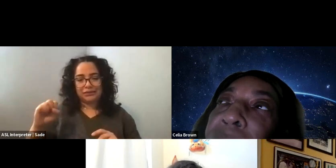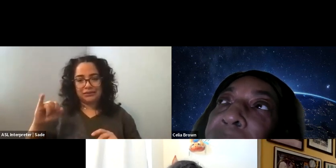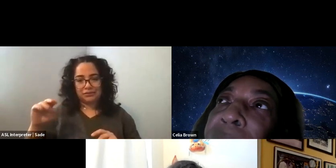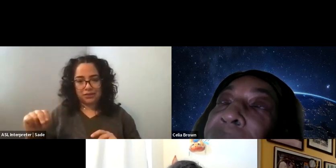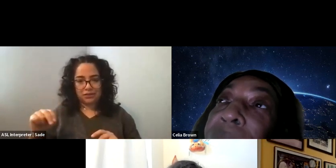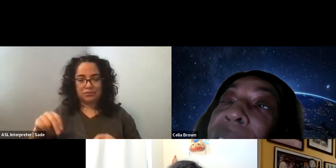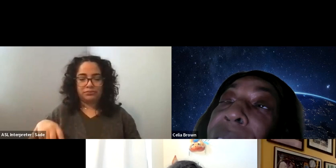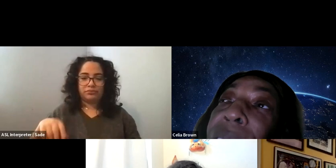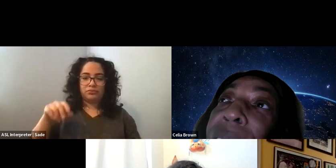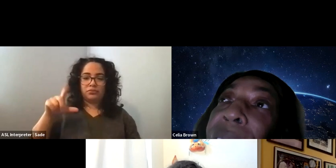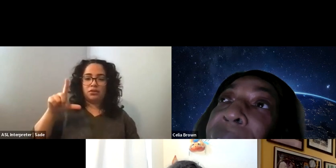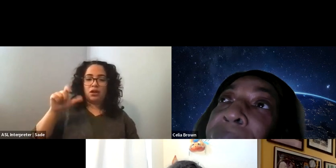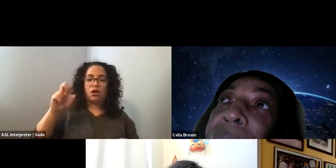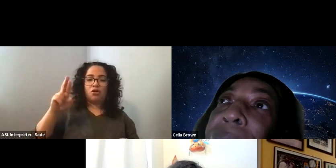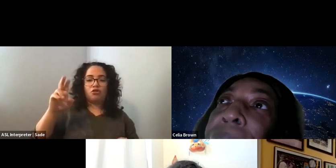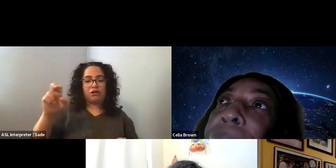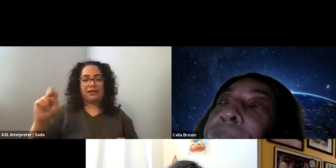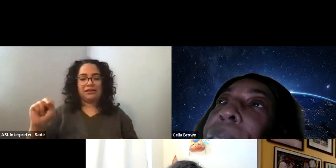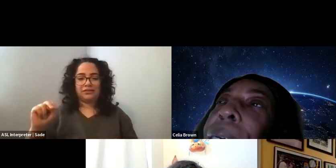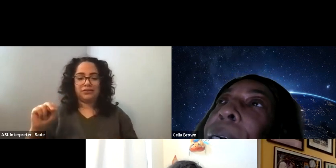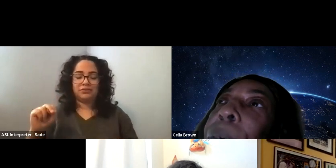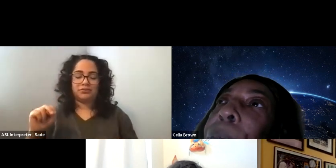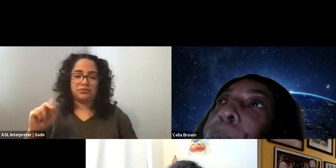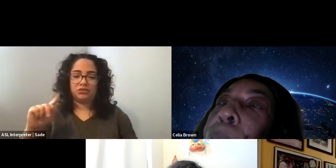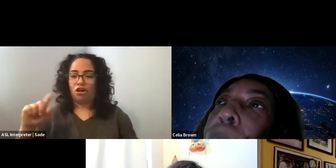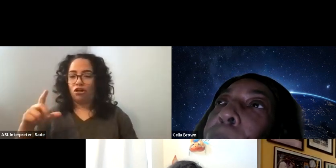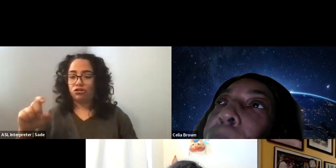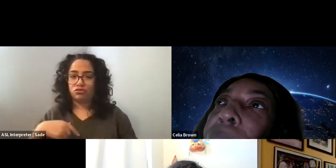good friends today.